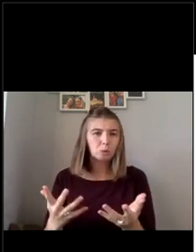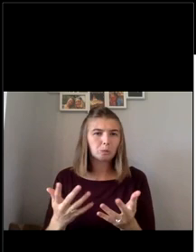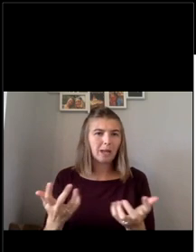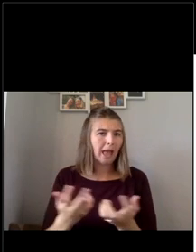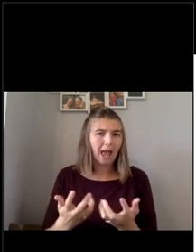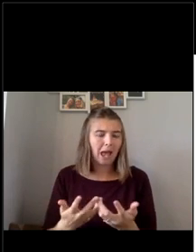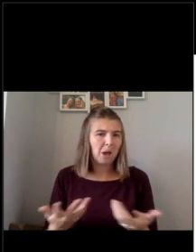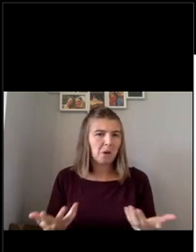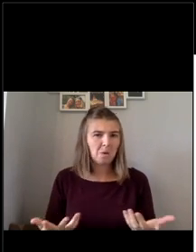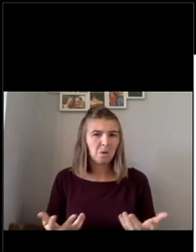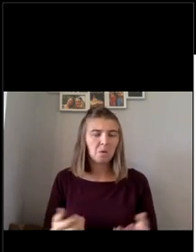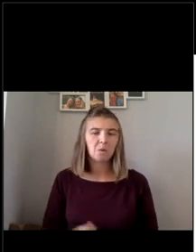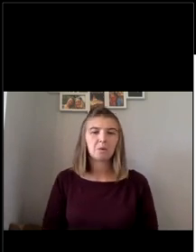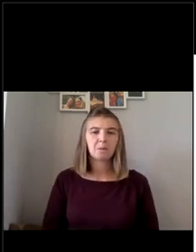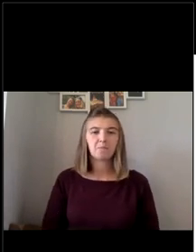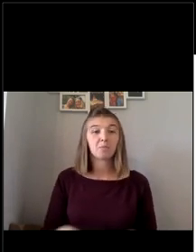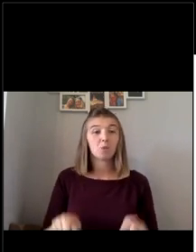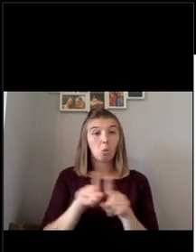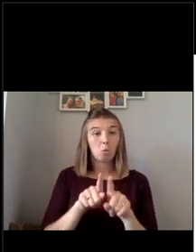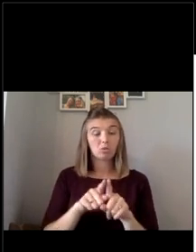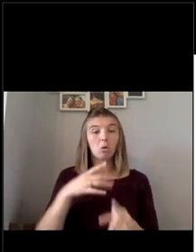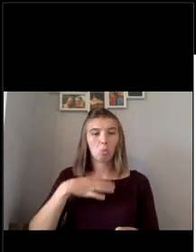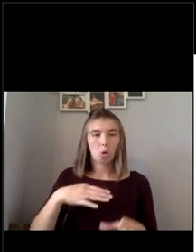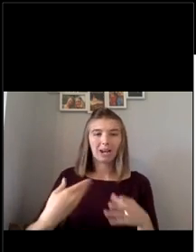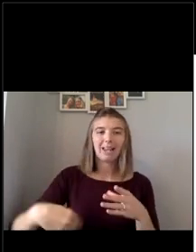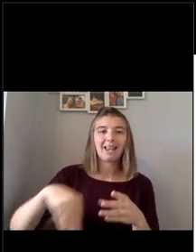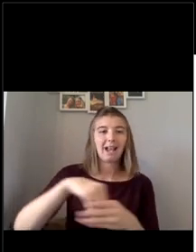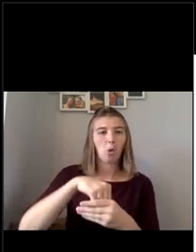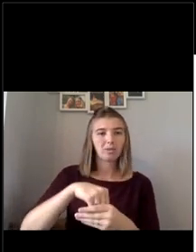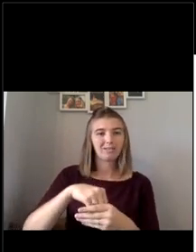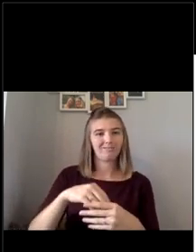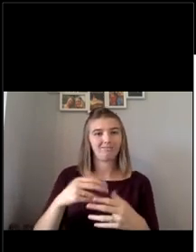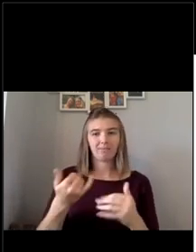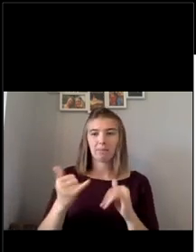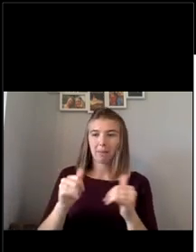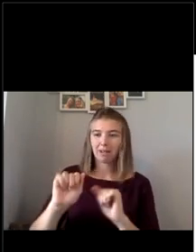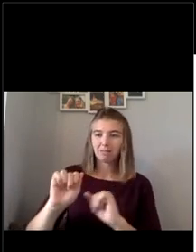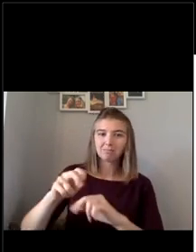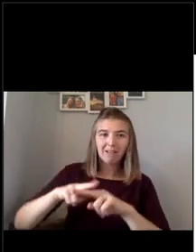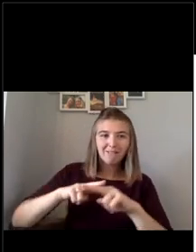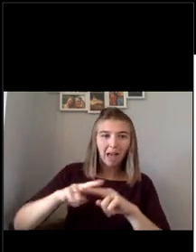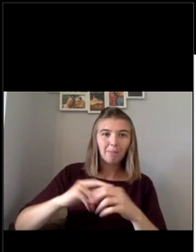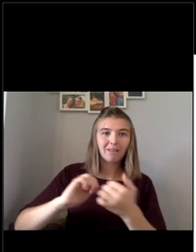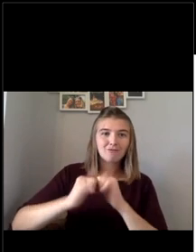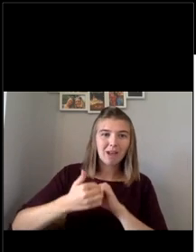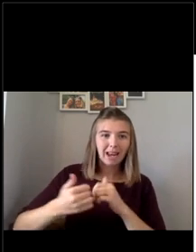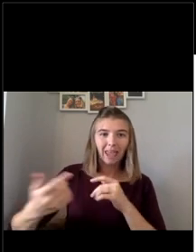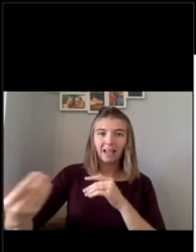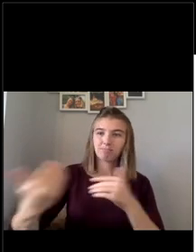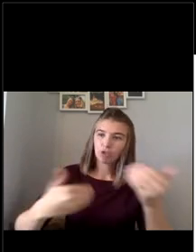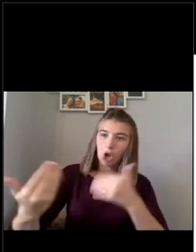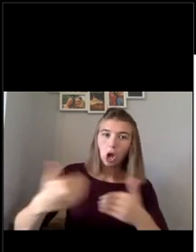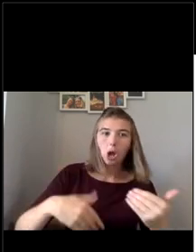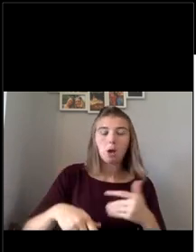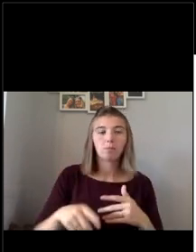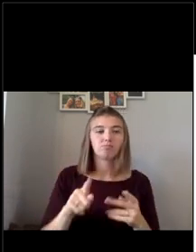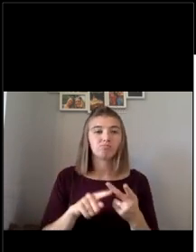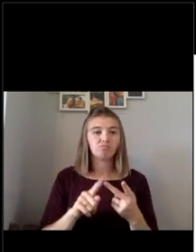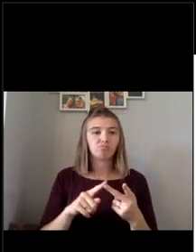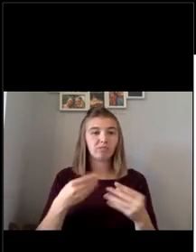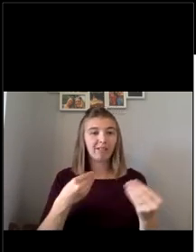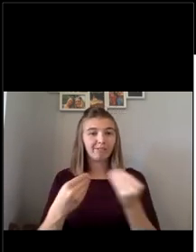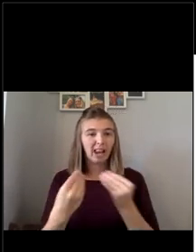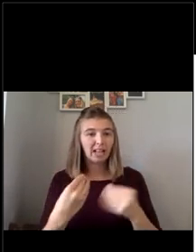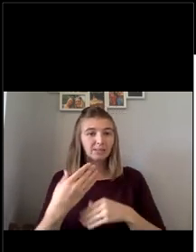mentality, you know, try to be more inclusive, be more family friendly, and have more flexible work hours and be